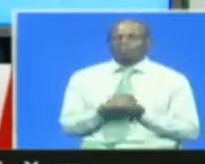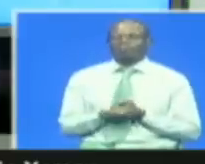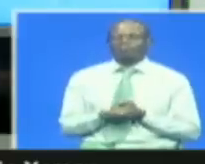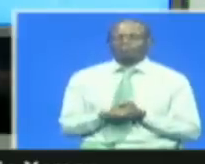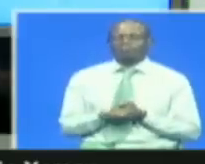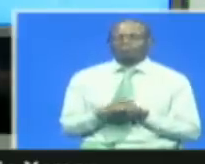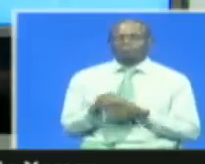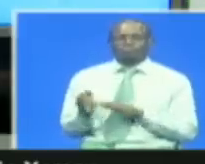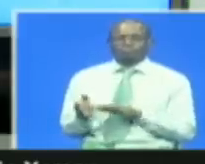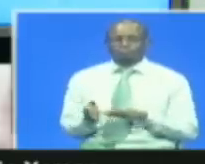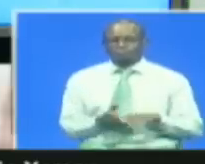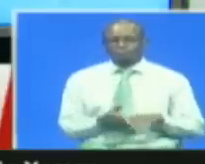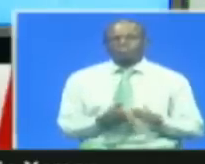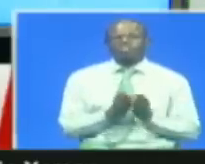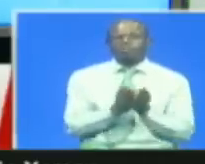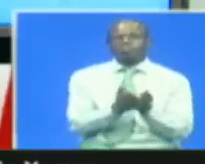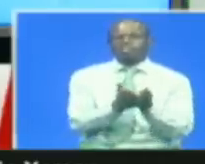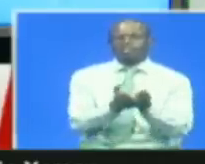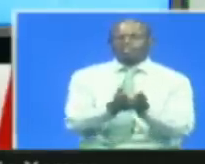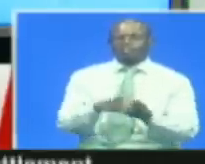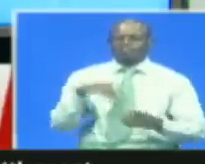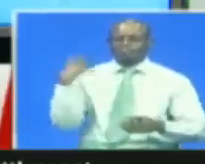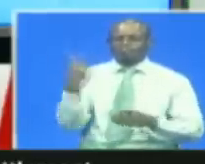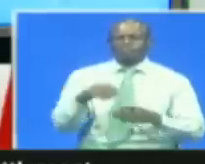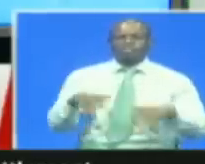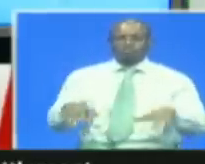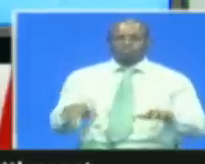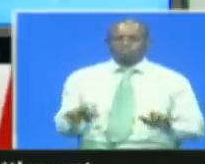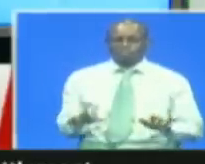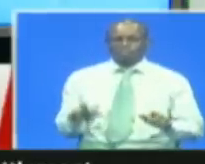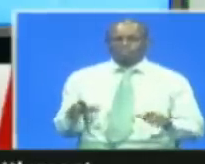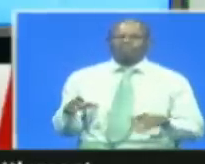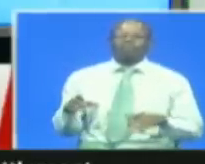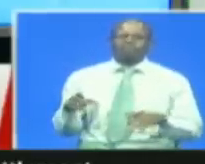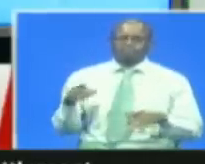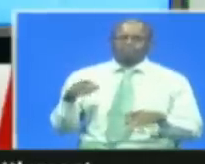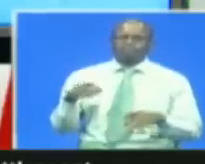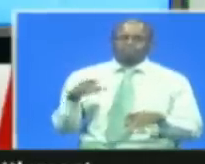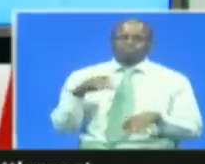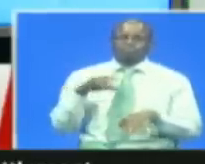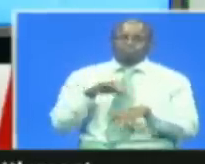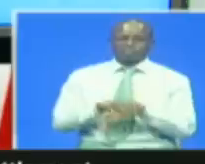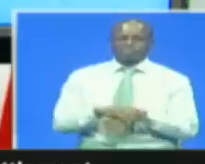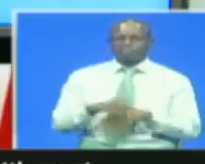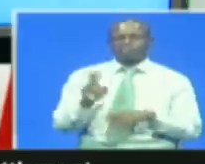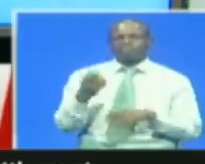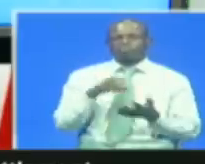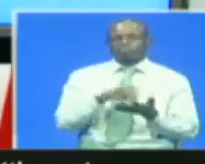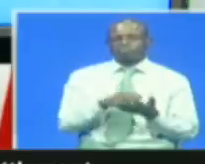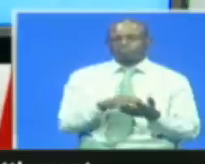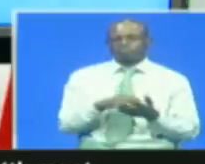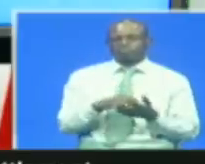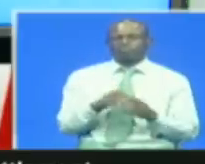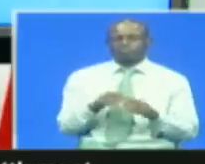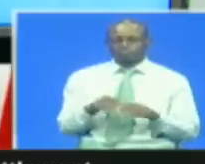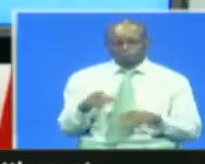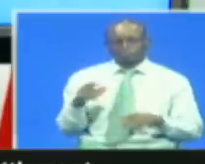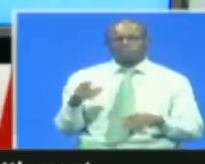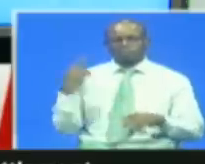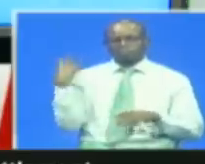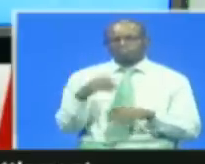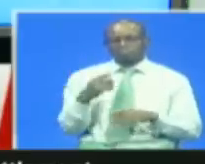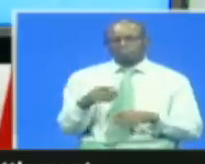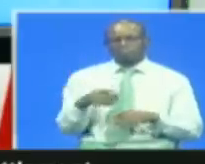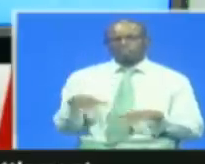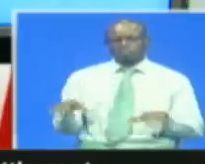Moving on, Bandari dislodged Sofapaka from second position in the Kenyan Premier League standings following a 3-1 victory over visiting Tusker in their